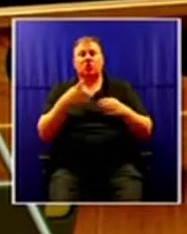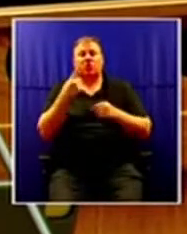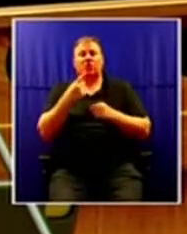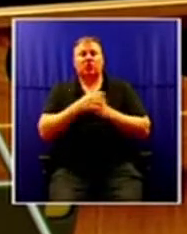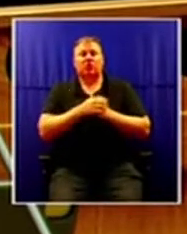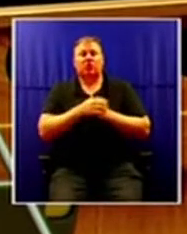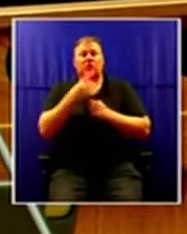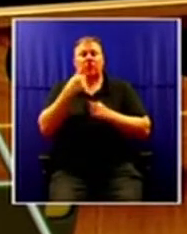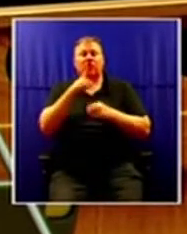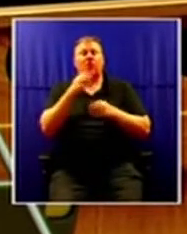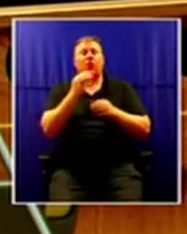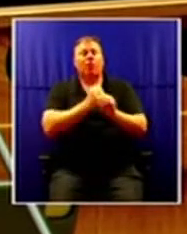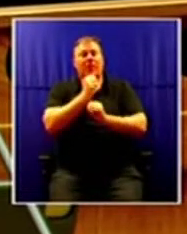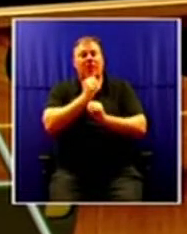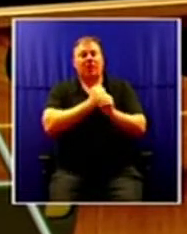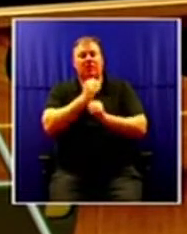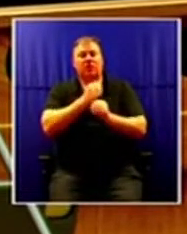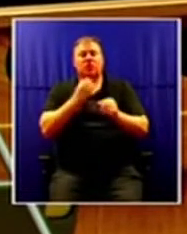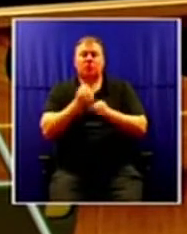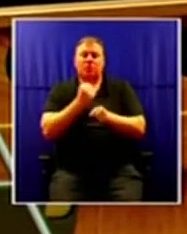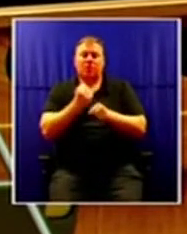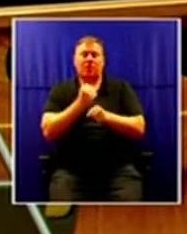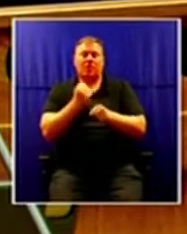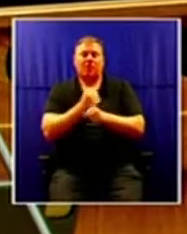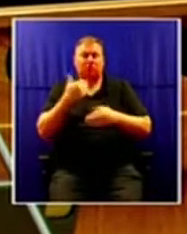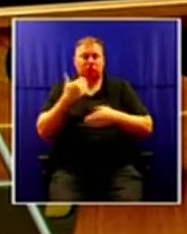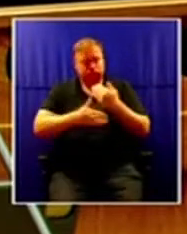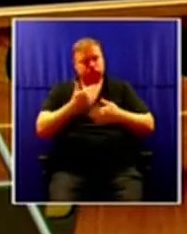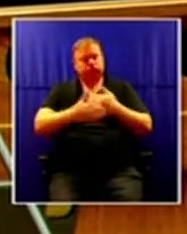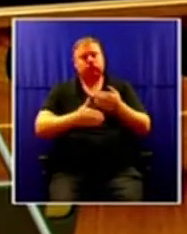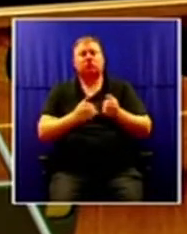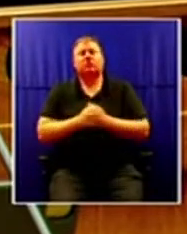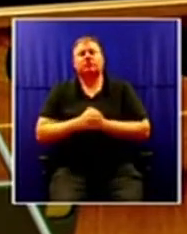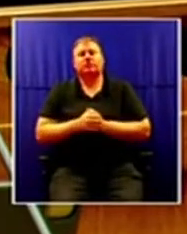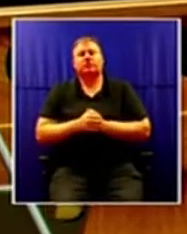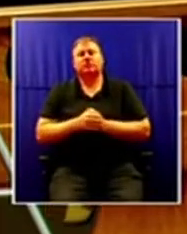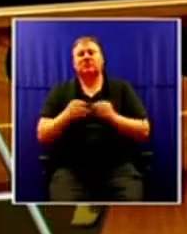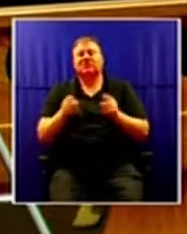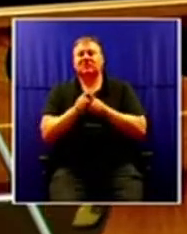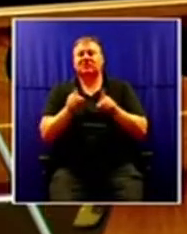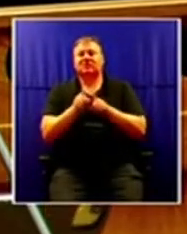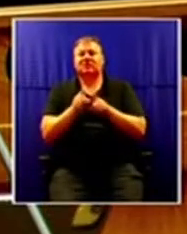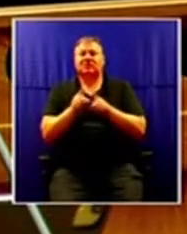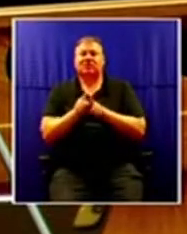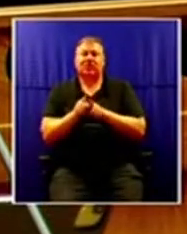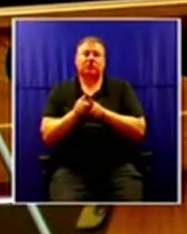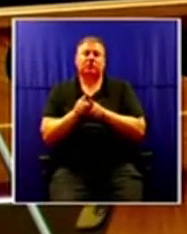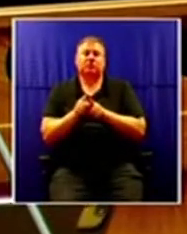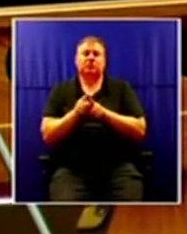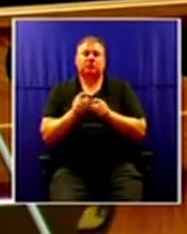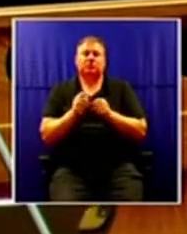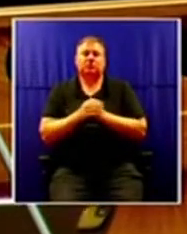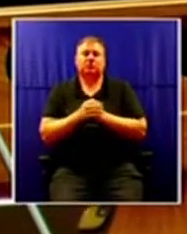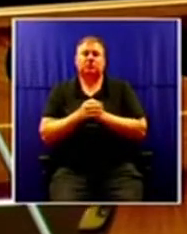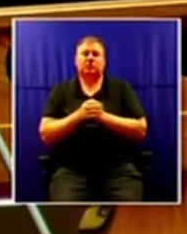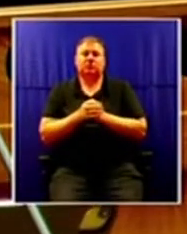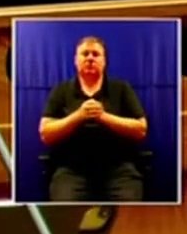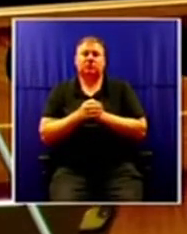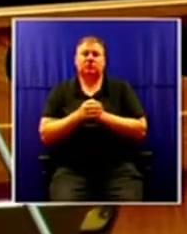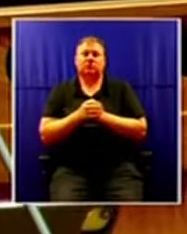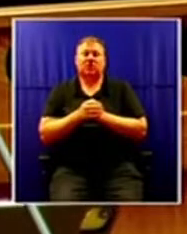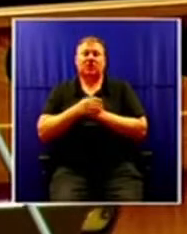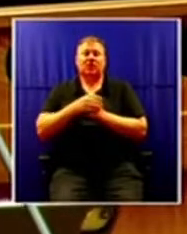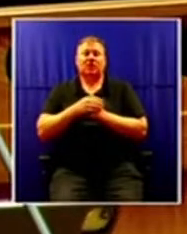cell manufacturing in promising hubs. It will also facilitate the commercialization of homegrown